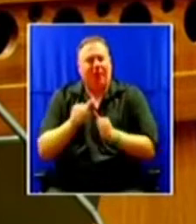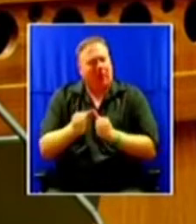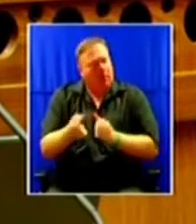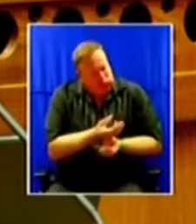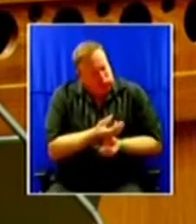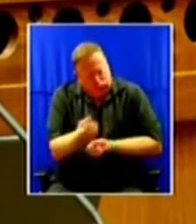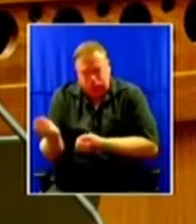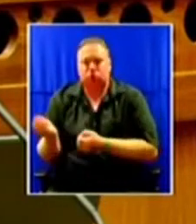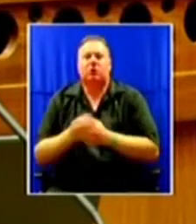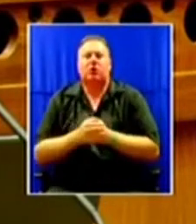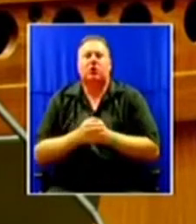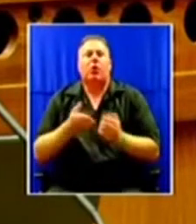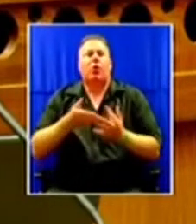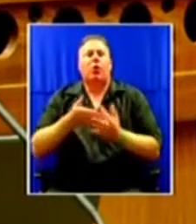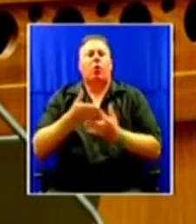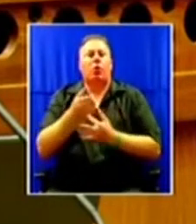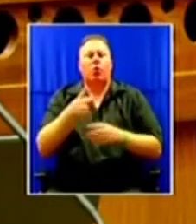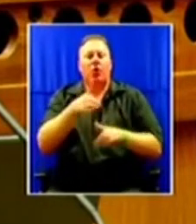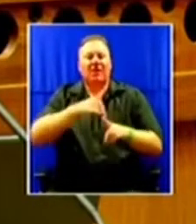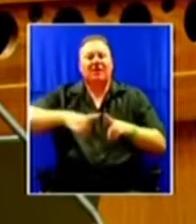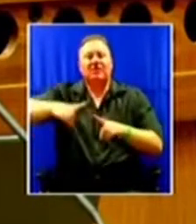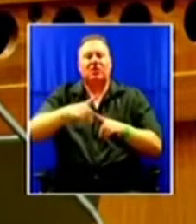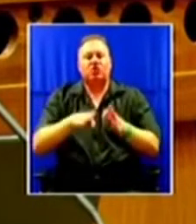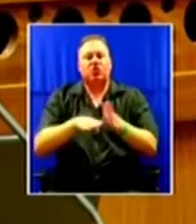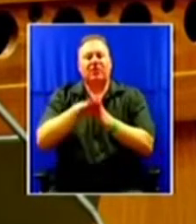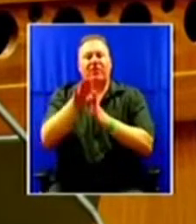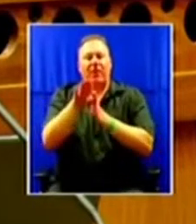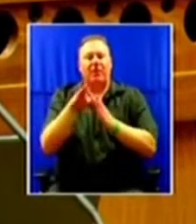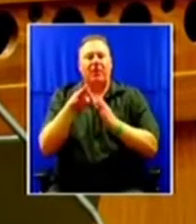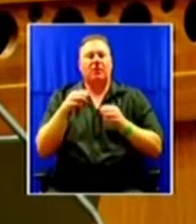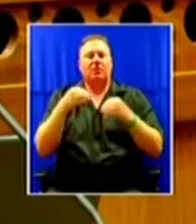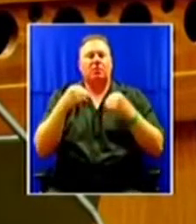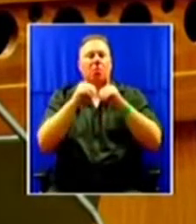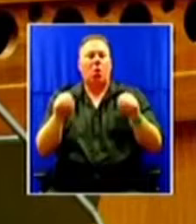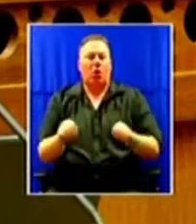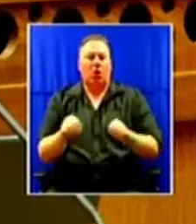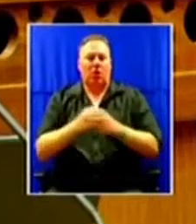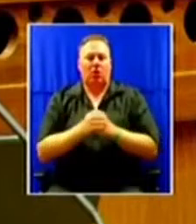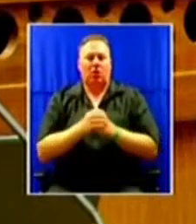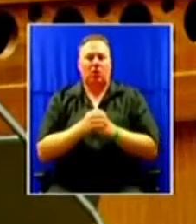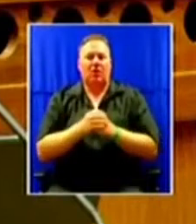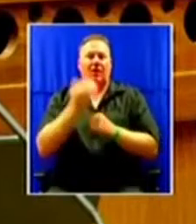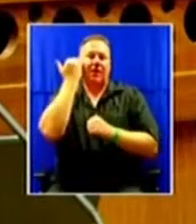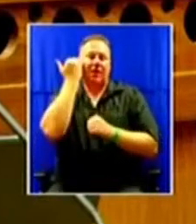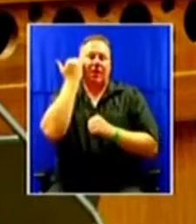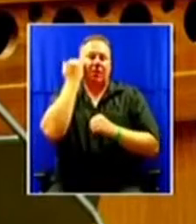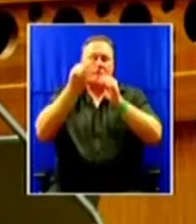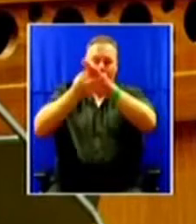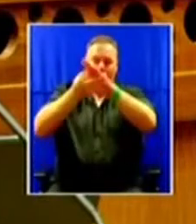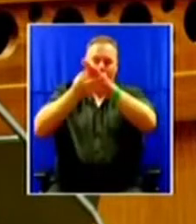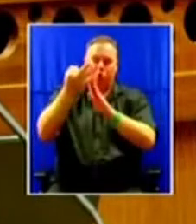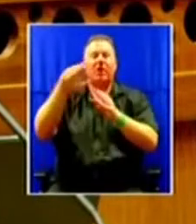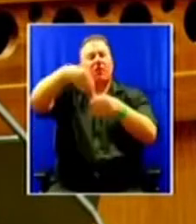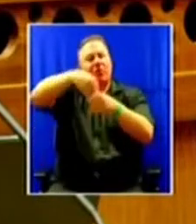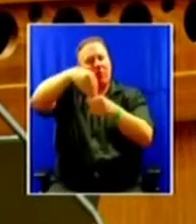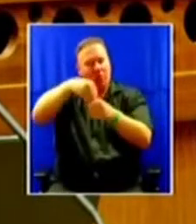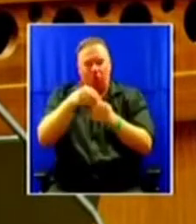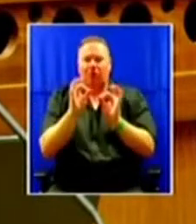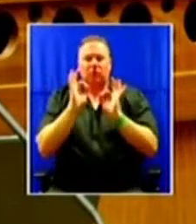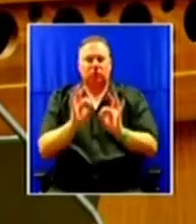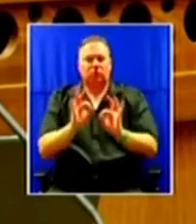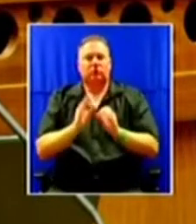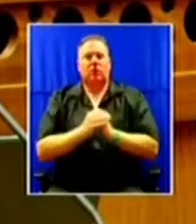model. The model brings all spheres of government to focus on